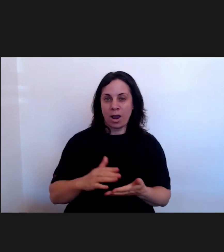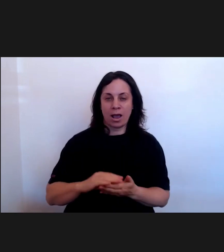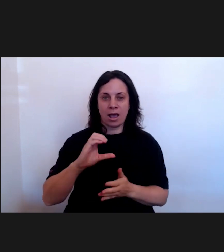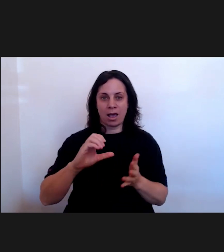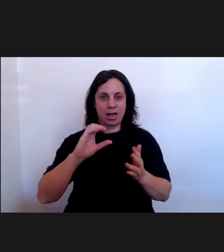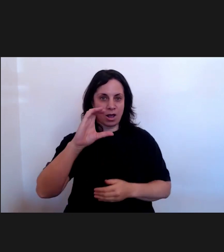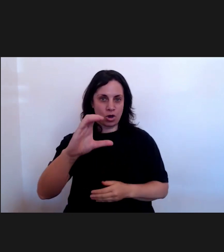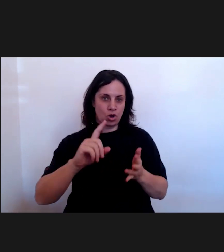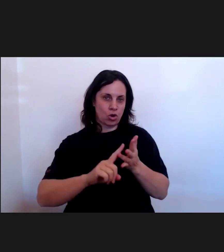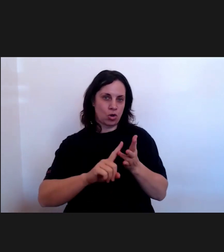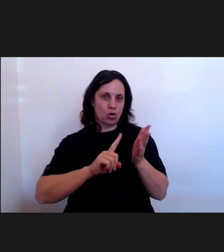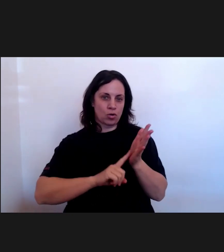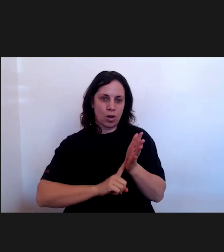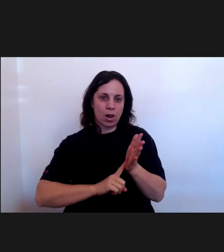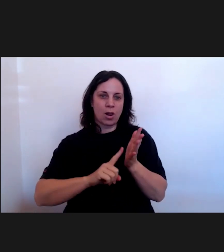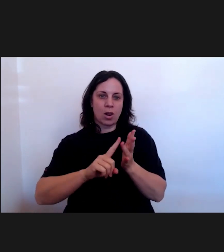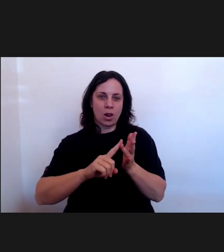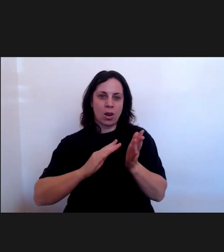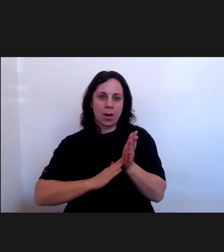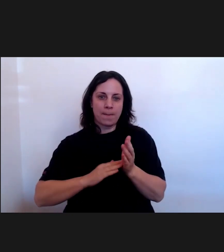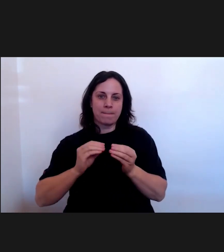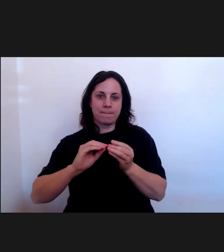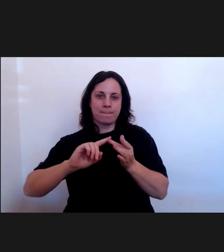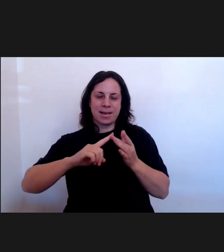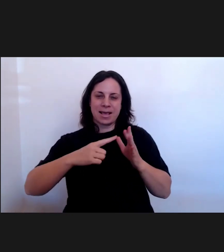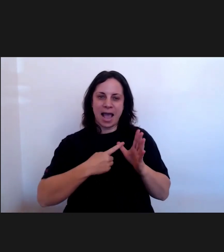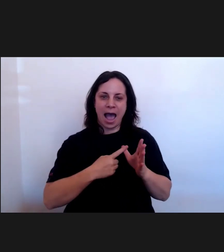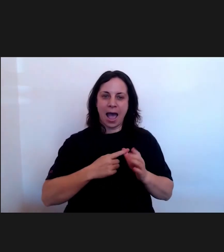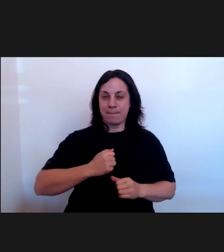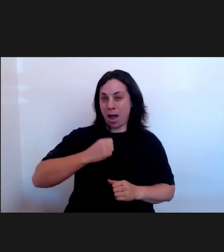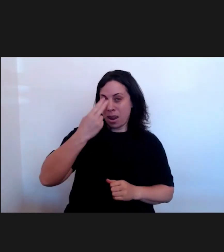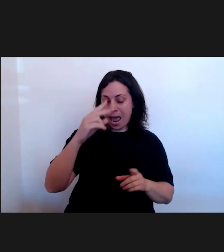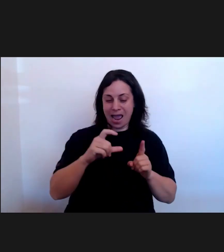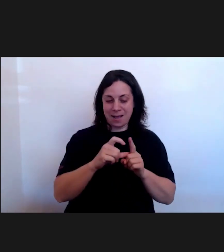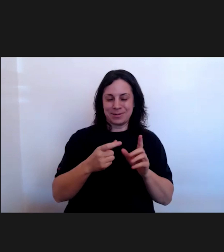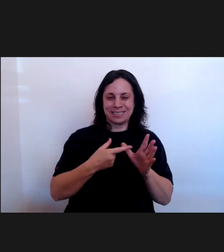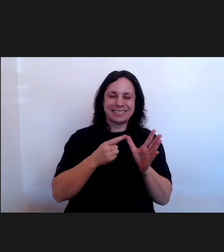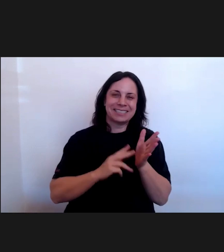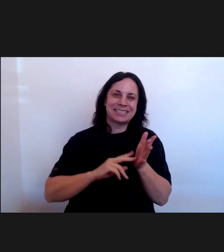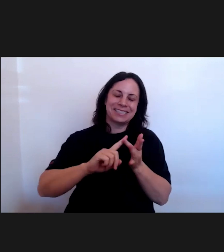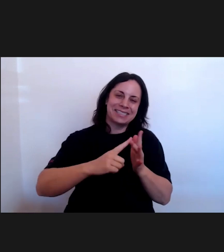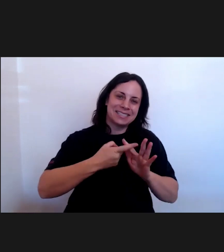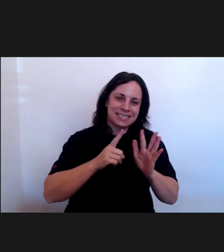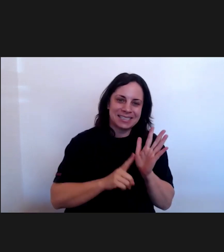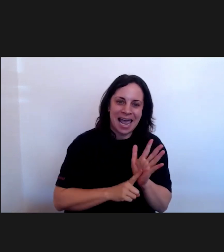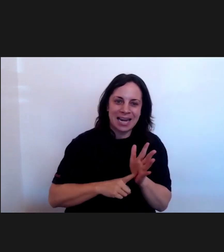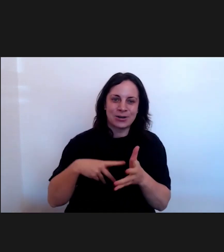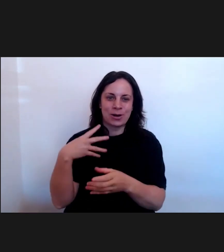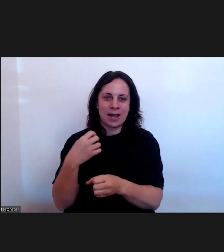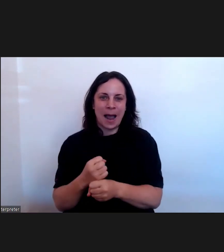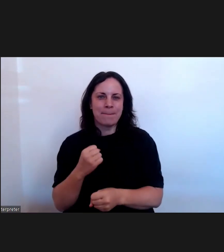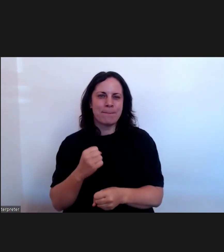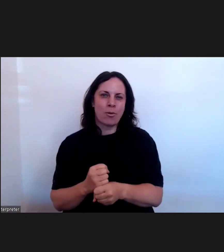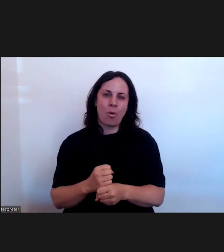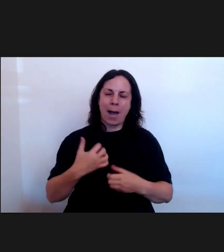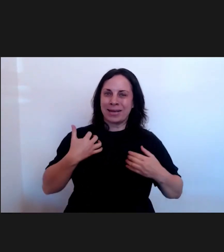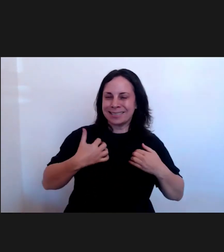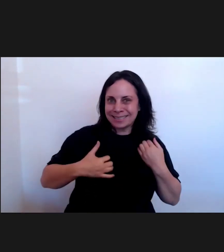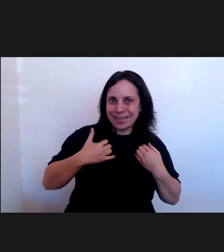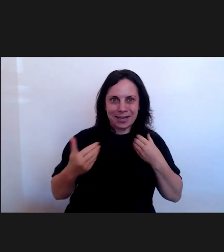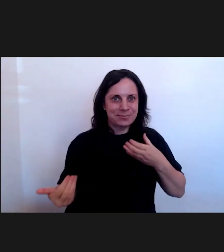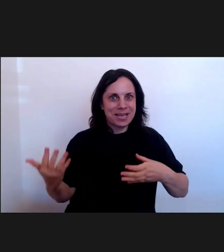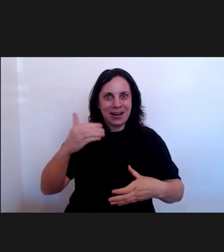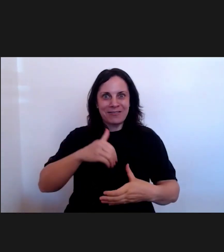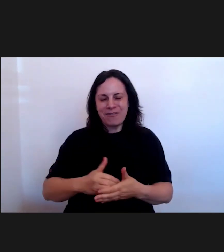My name is Daniel Gamboa. I'm very excited to be here with you today. Thank you so much for the invitation. It's great to see